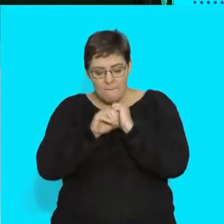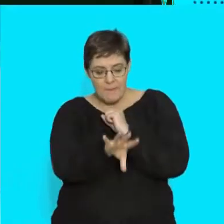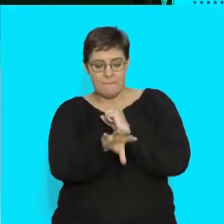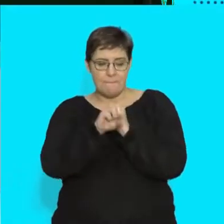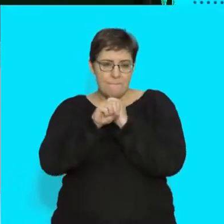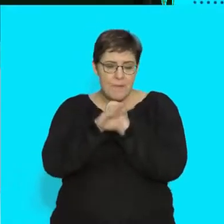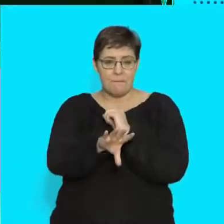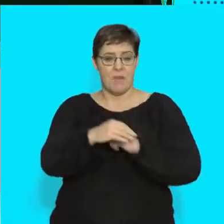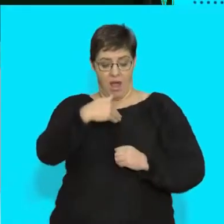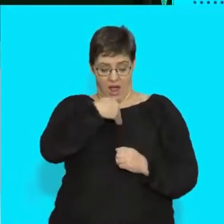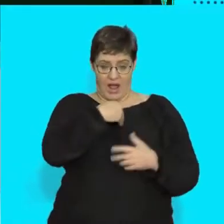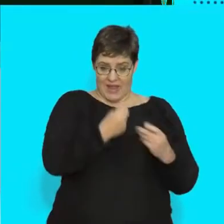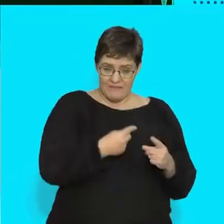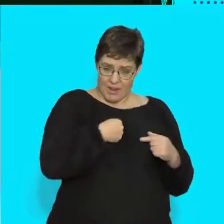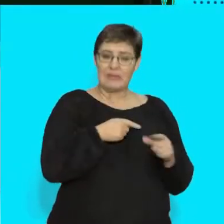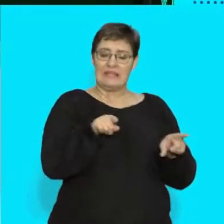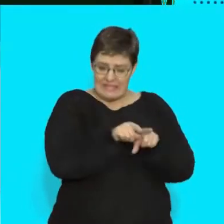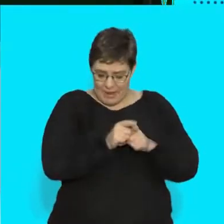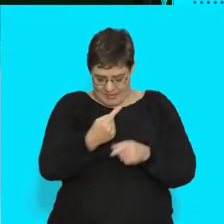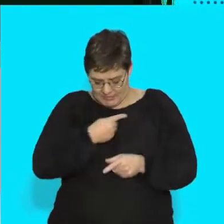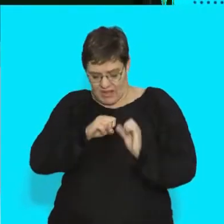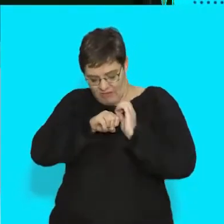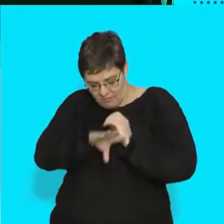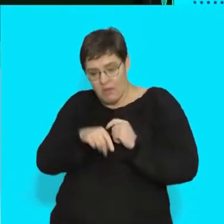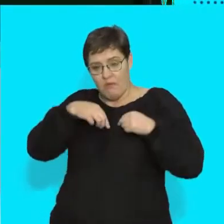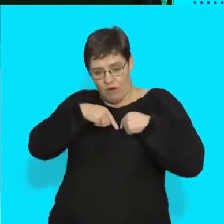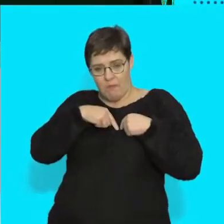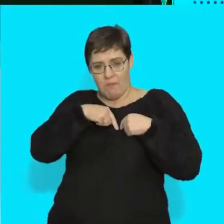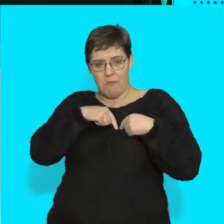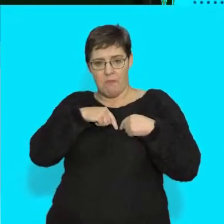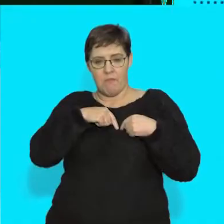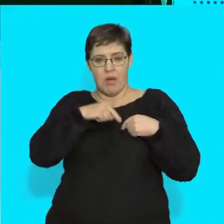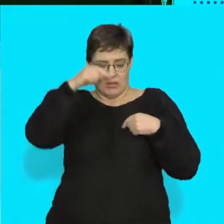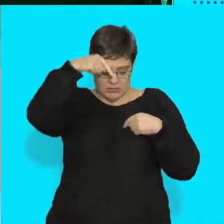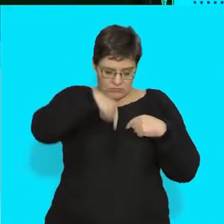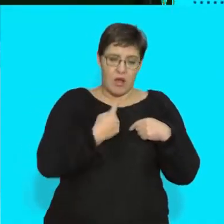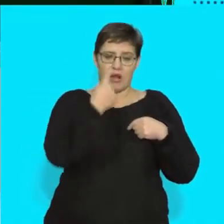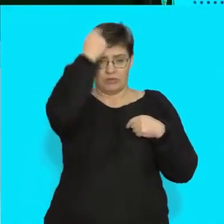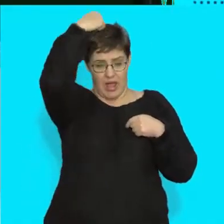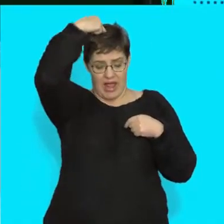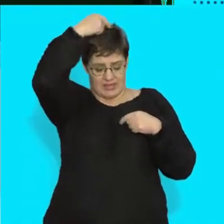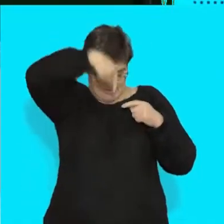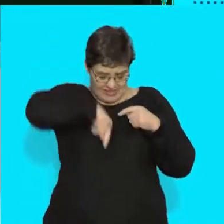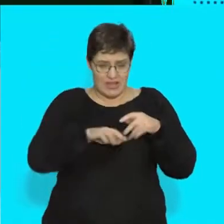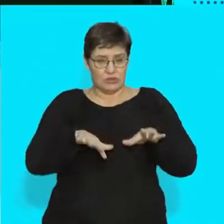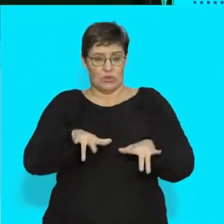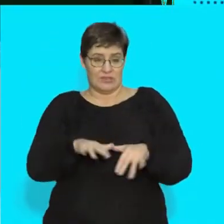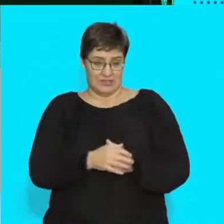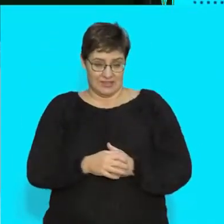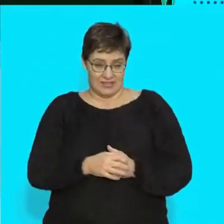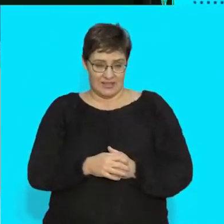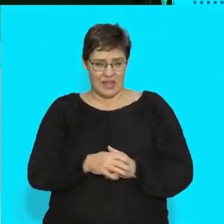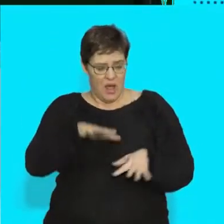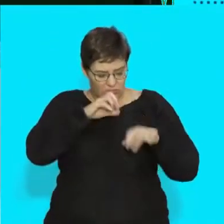they've got the heart behind them, but they've got to get the blood from here all the way to the top of my head to the bottom of my